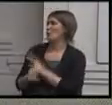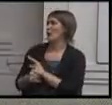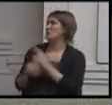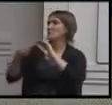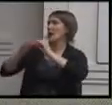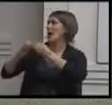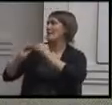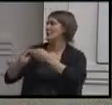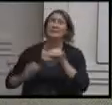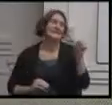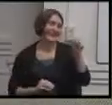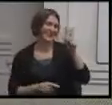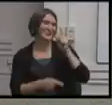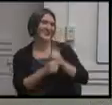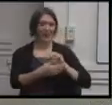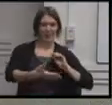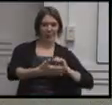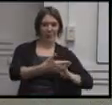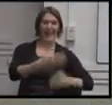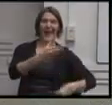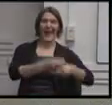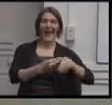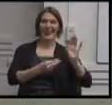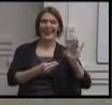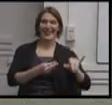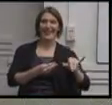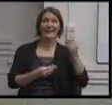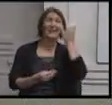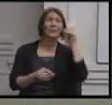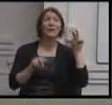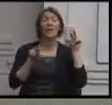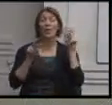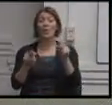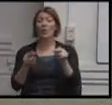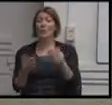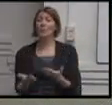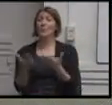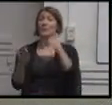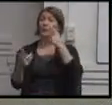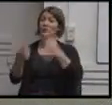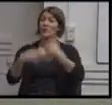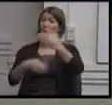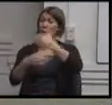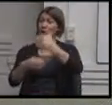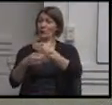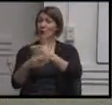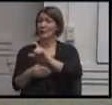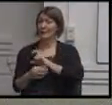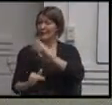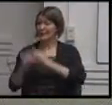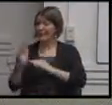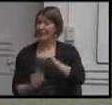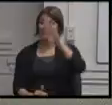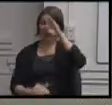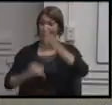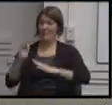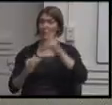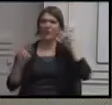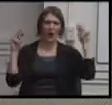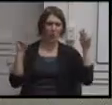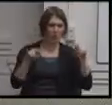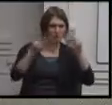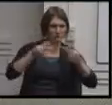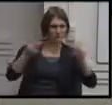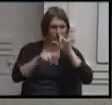Yeah. So when we're looking at like a proposal to change the windows in the police fire, we can see whether we're going to save any money by doing